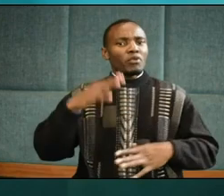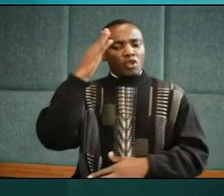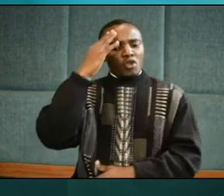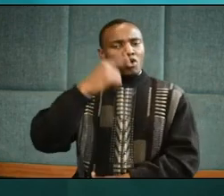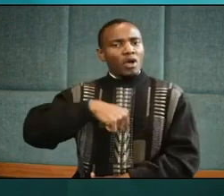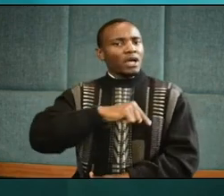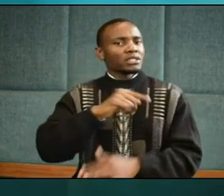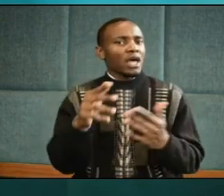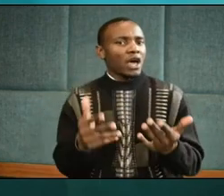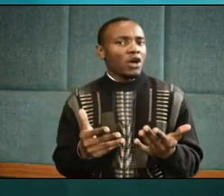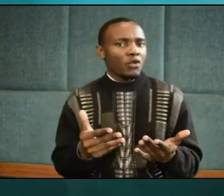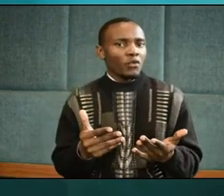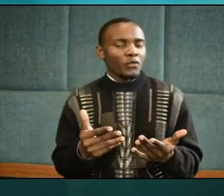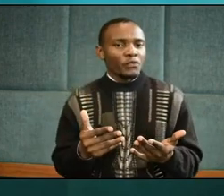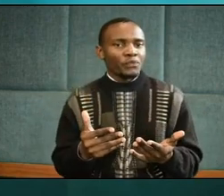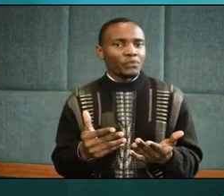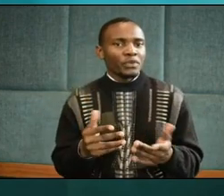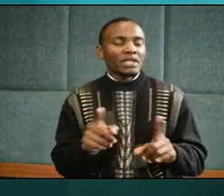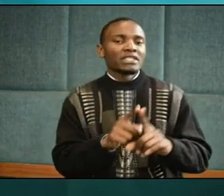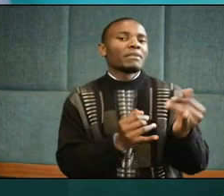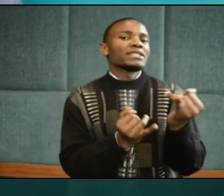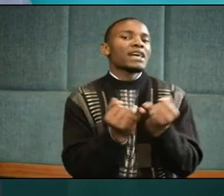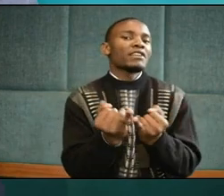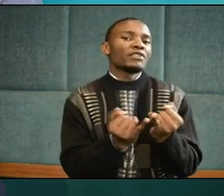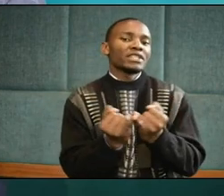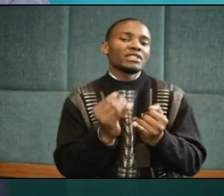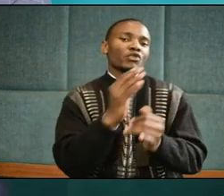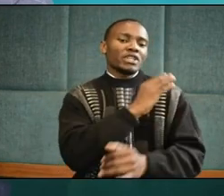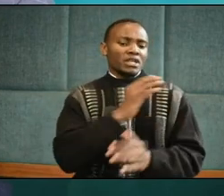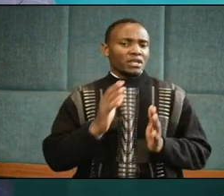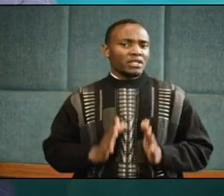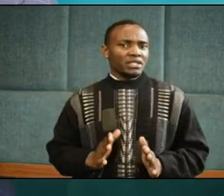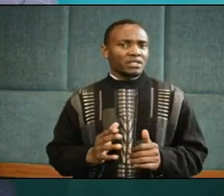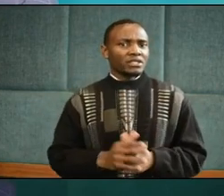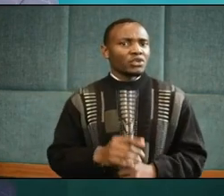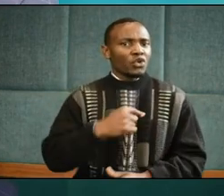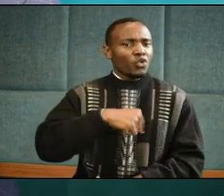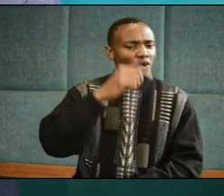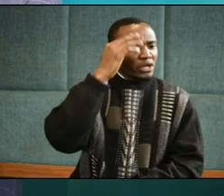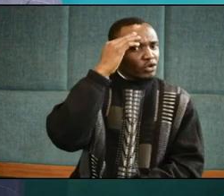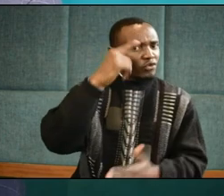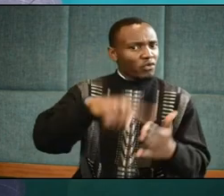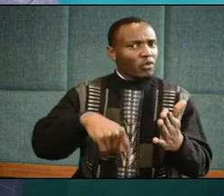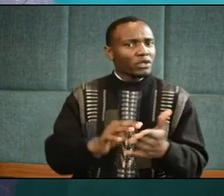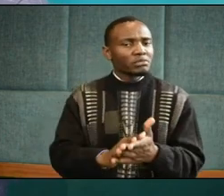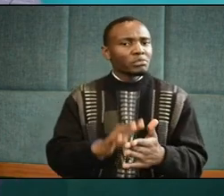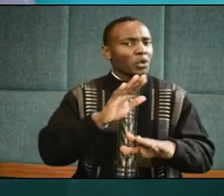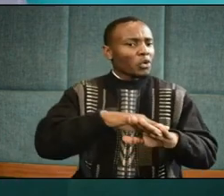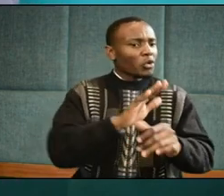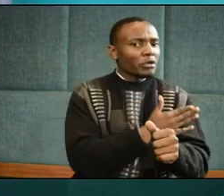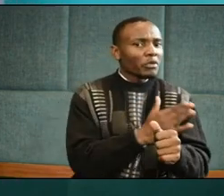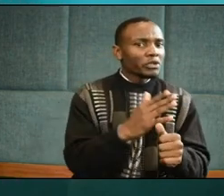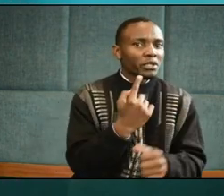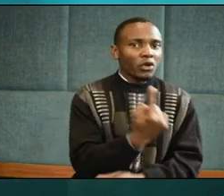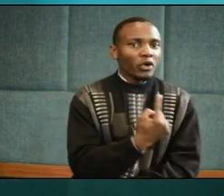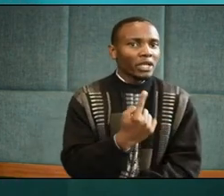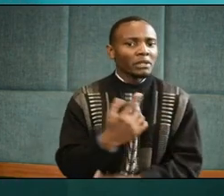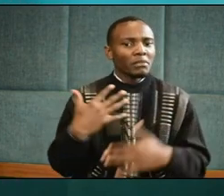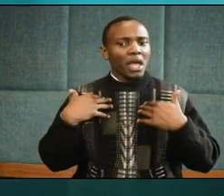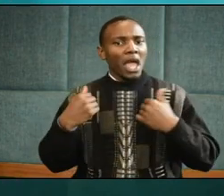as Adventist Christians? Are we known for good music, health